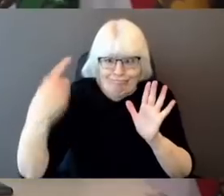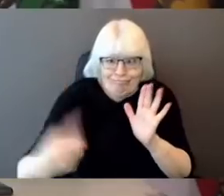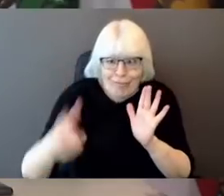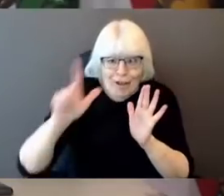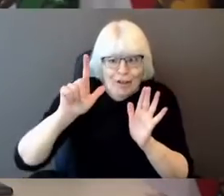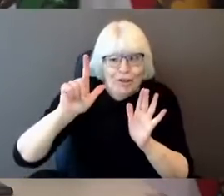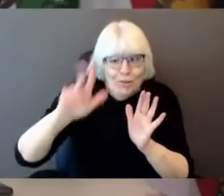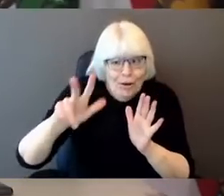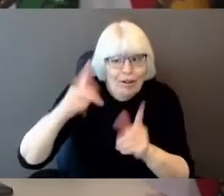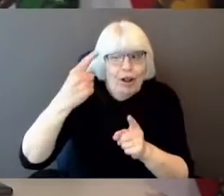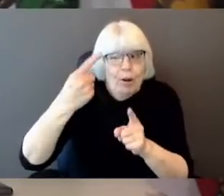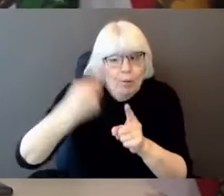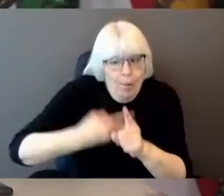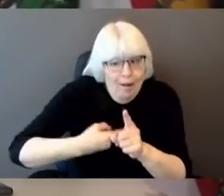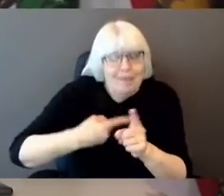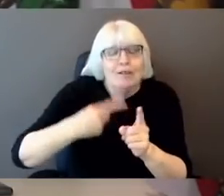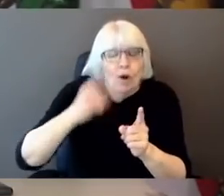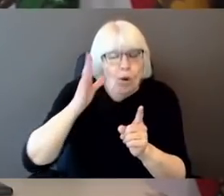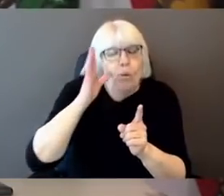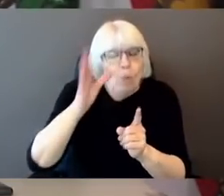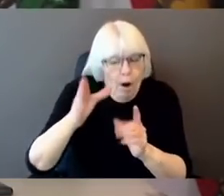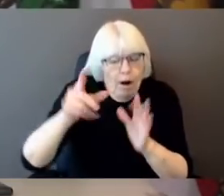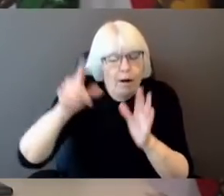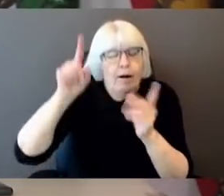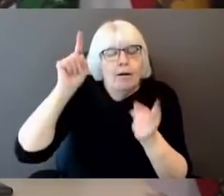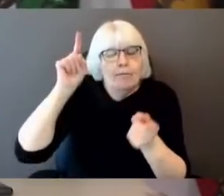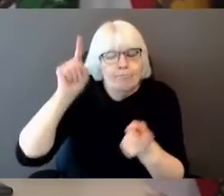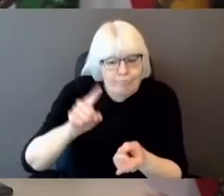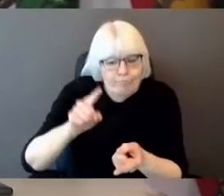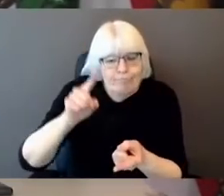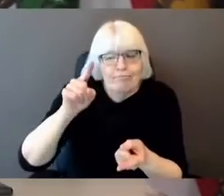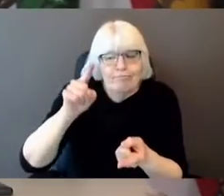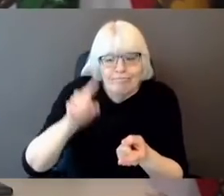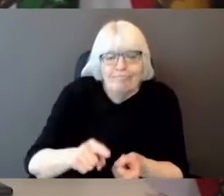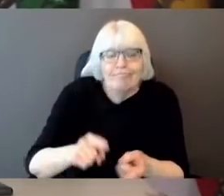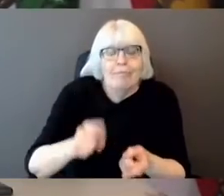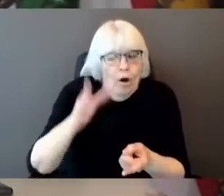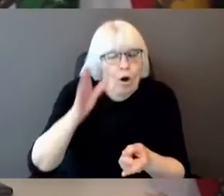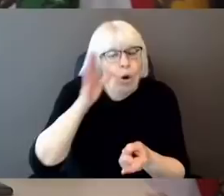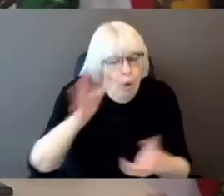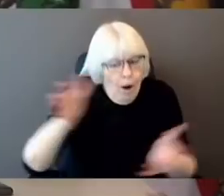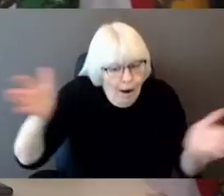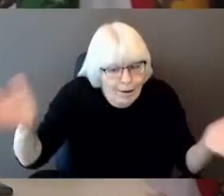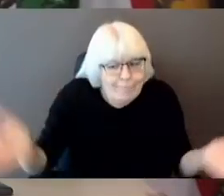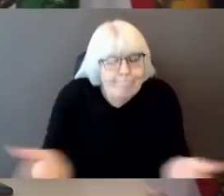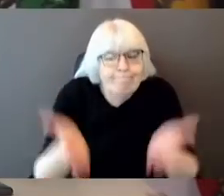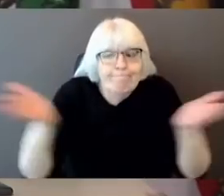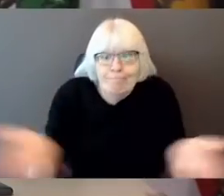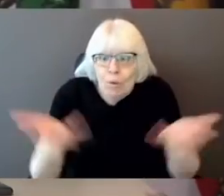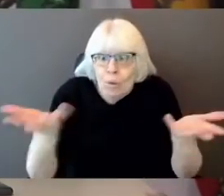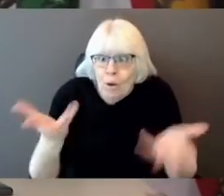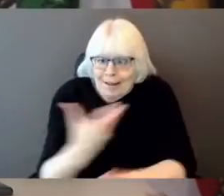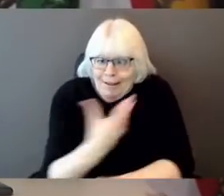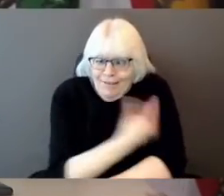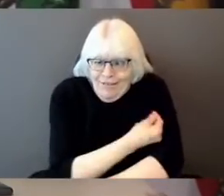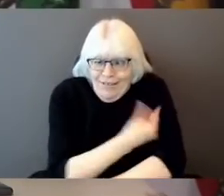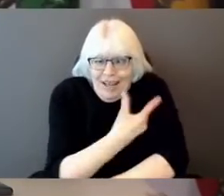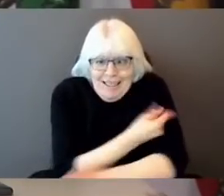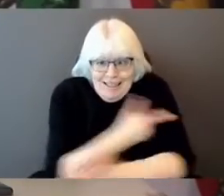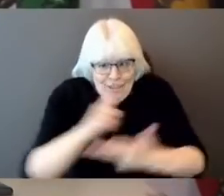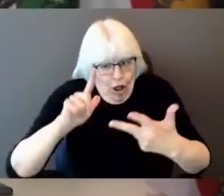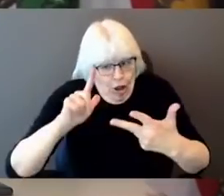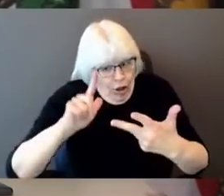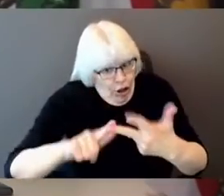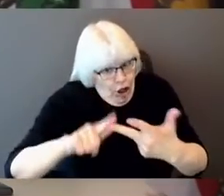government, as a health system, to promote the vaccines, the boosters, and further annual boosters if that is what's recommended. We